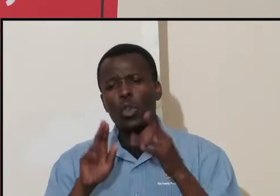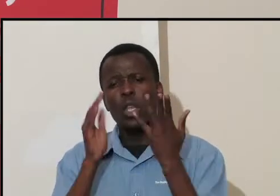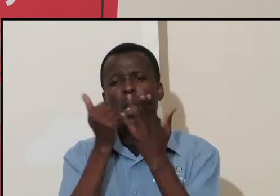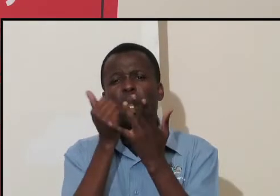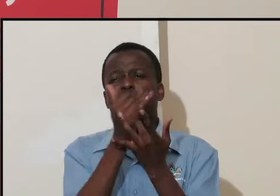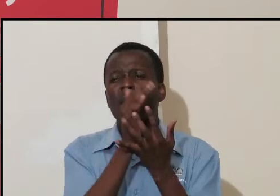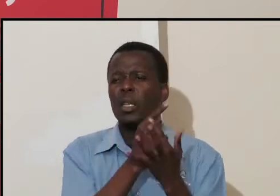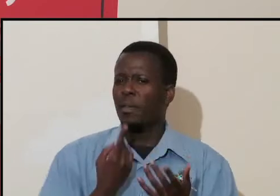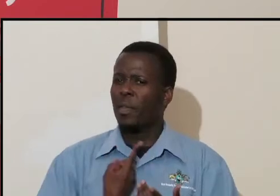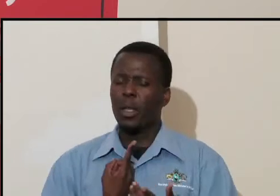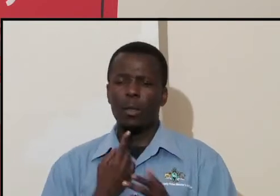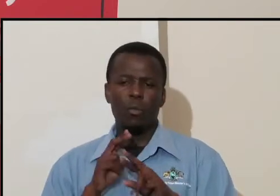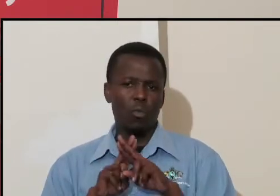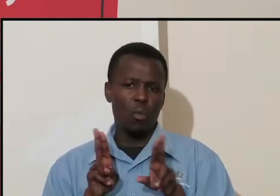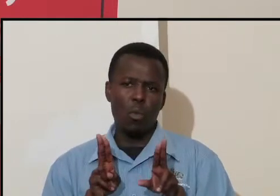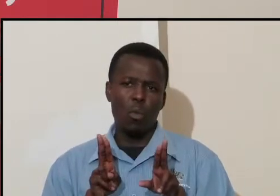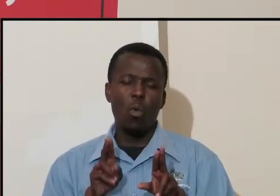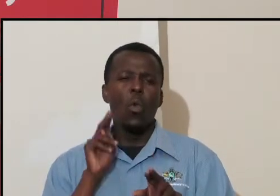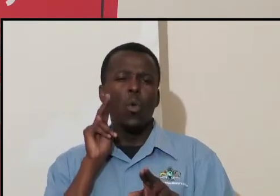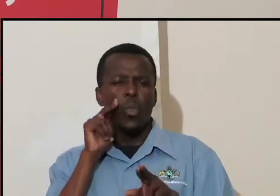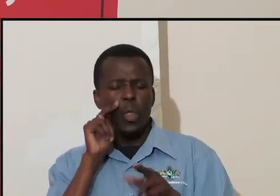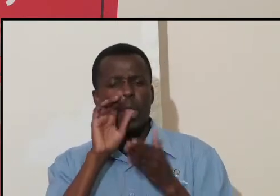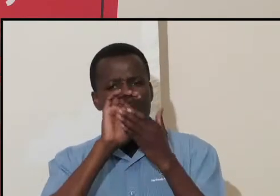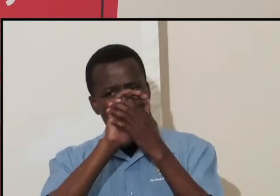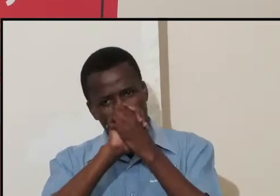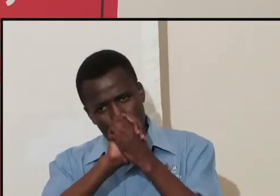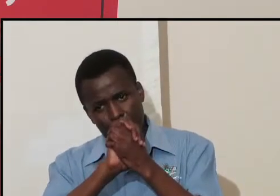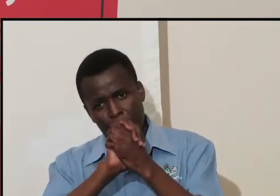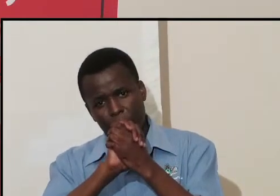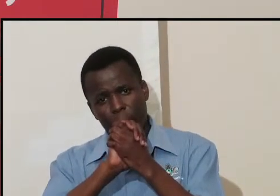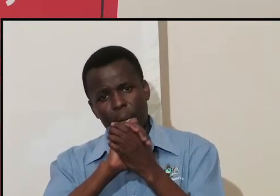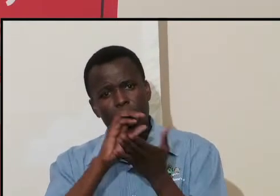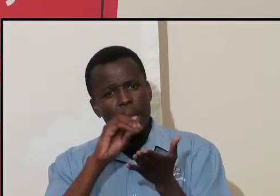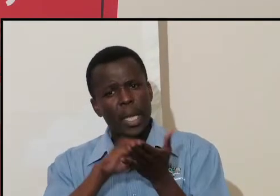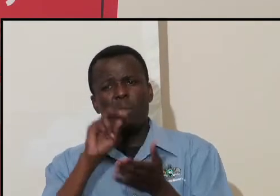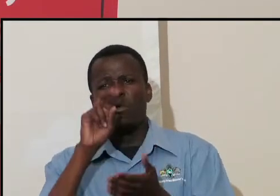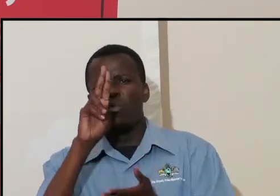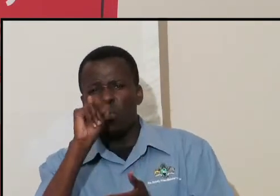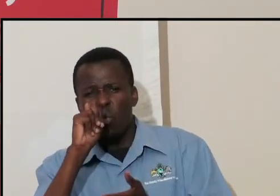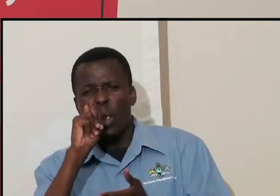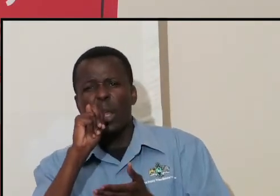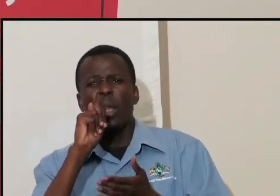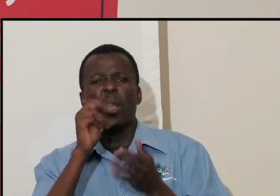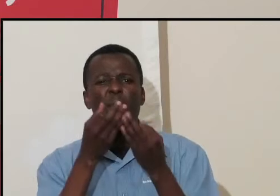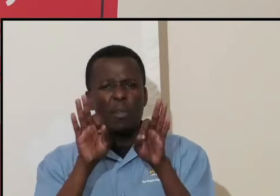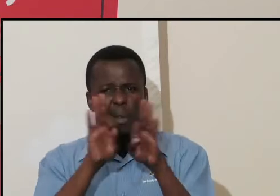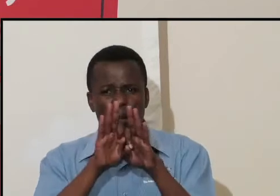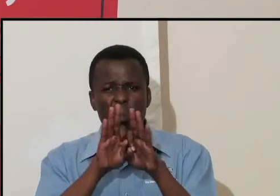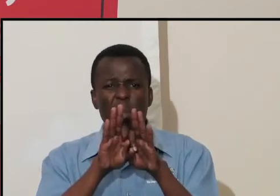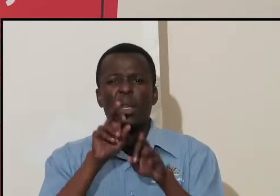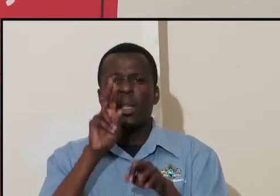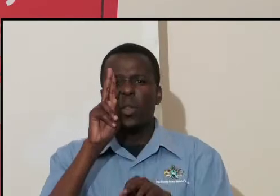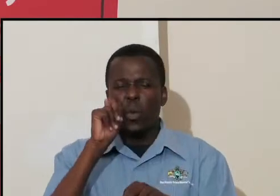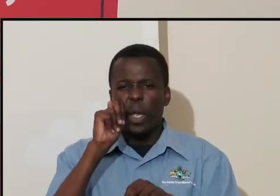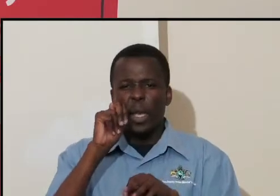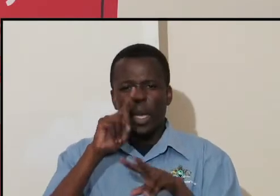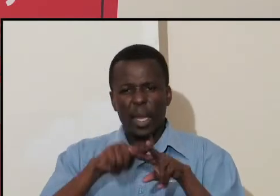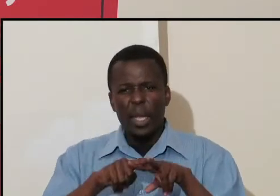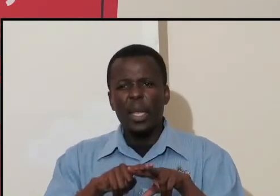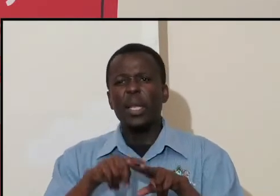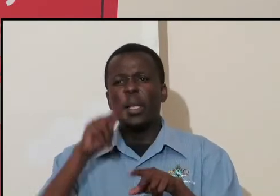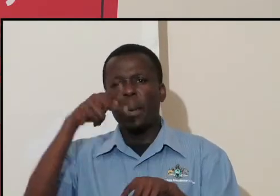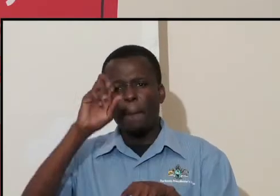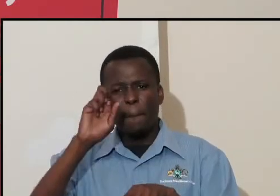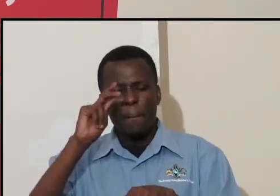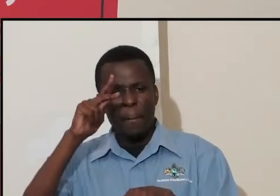of the multi-sectoral response partners. We're talking about the UN family, UNAIDS, we're talking about PEPFAR, the